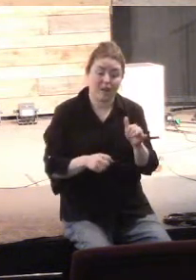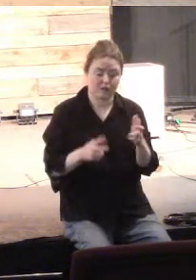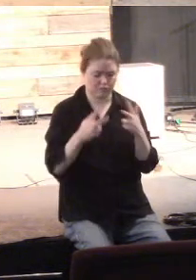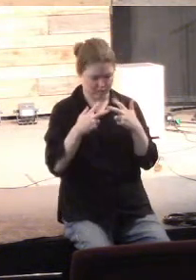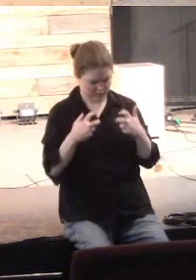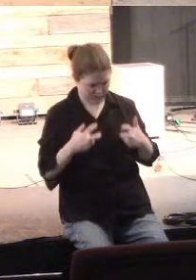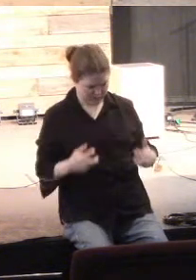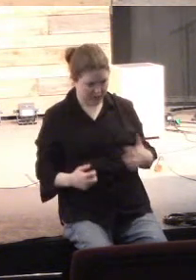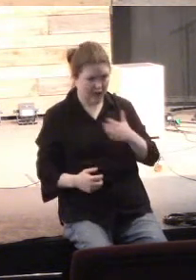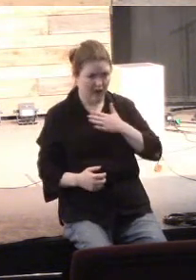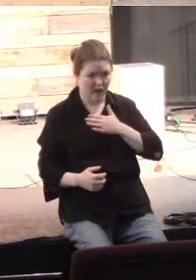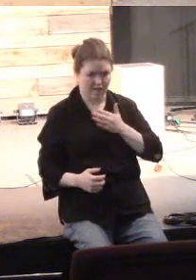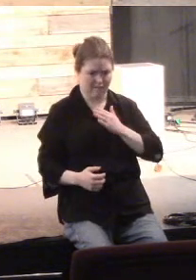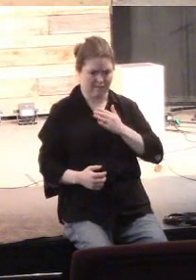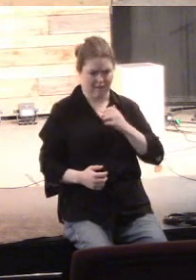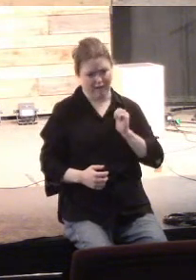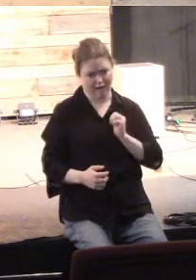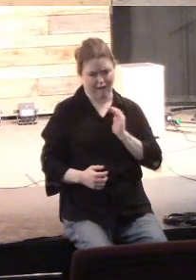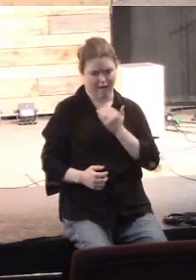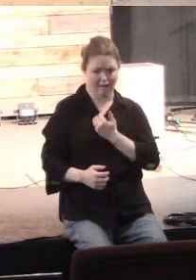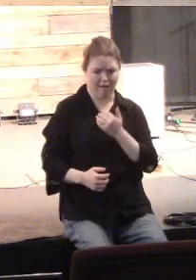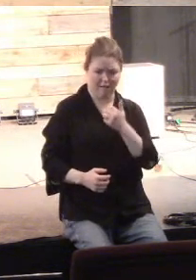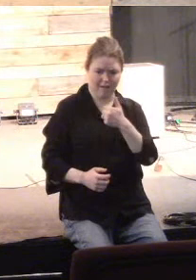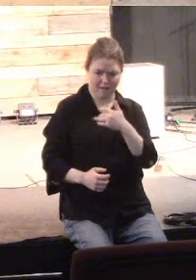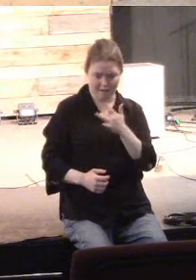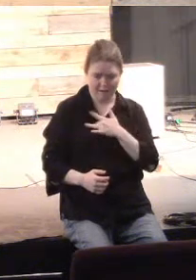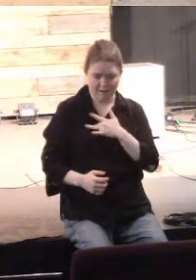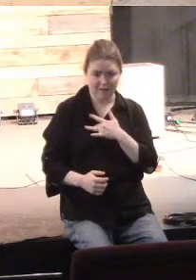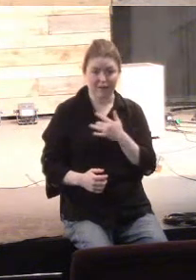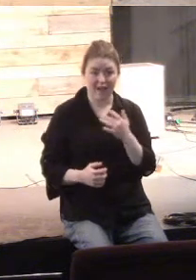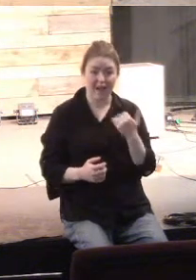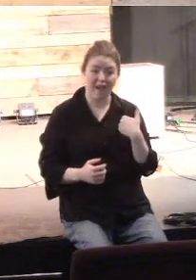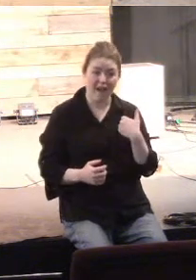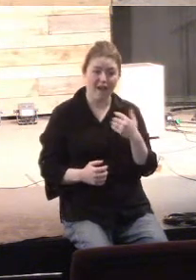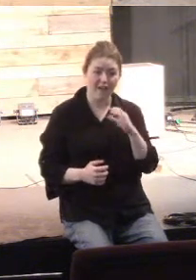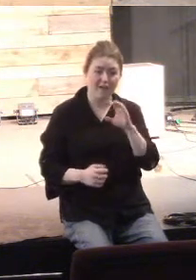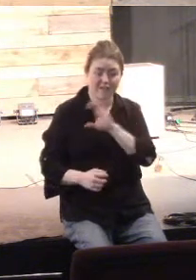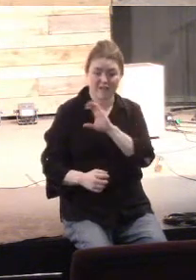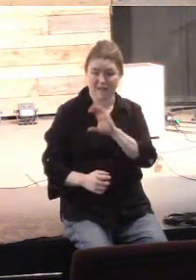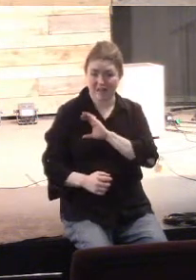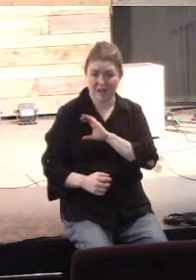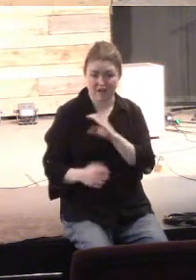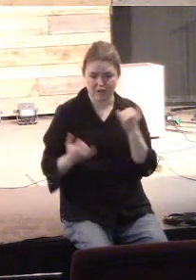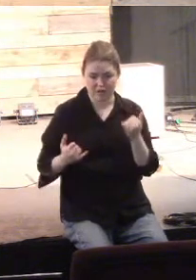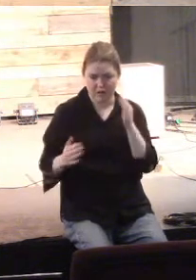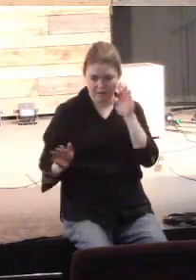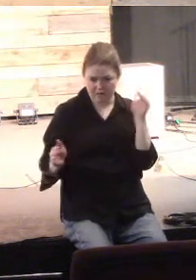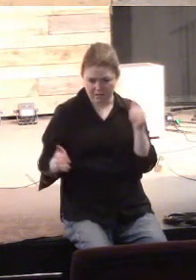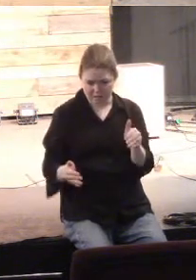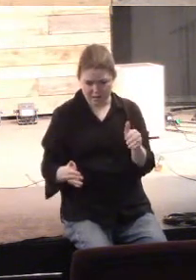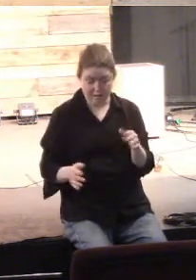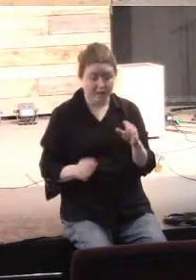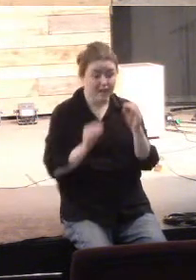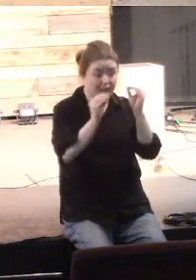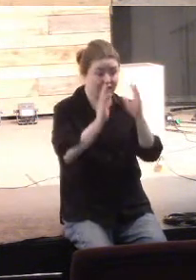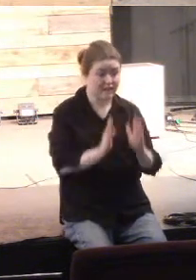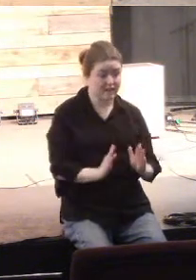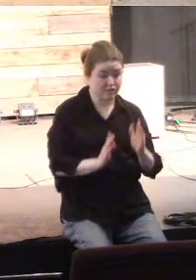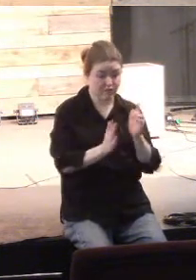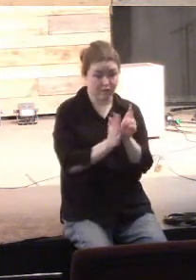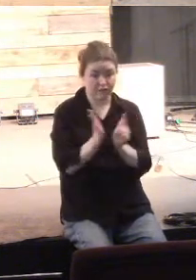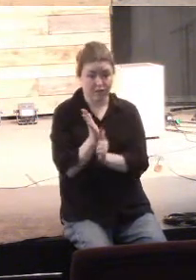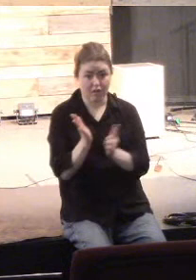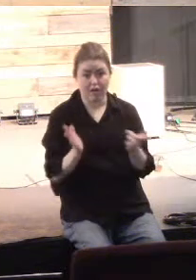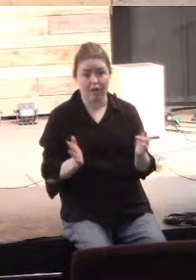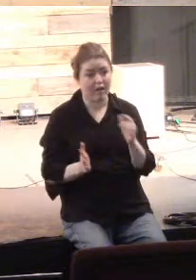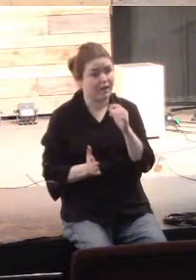we're at today. You know, we've got some characters now in scope here. We've got the teachers of the law. I don't think, you know, hopefully we don't have that amongst us, but it is